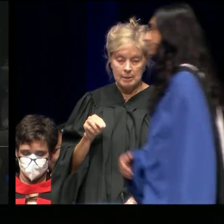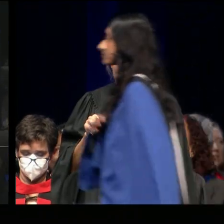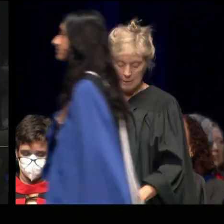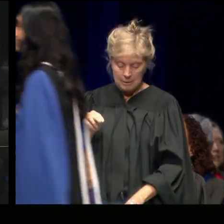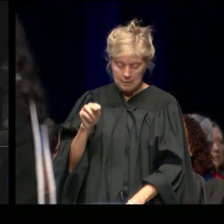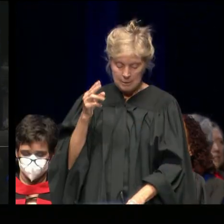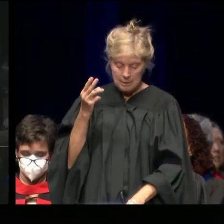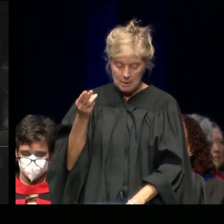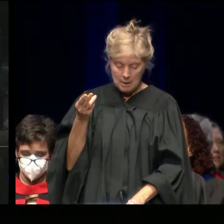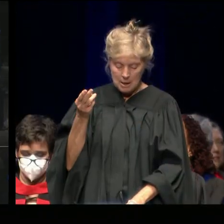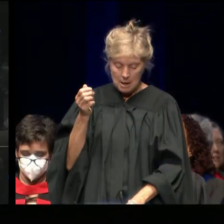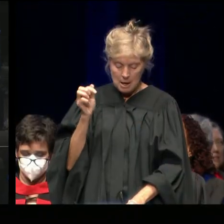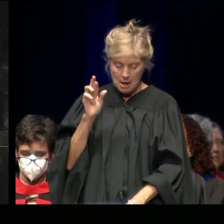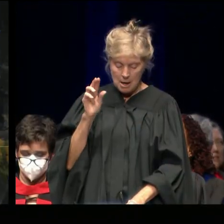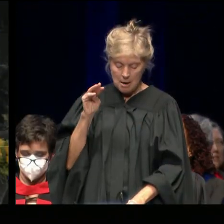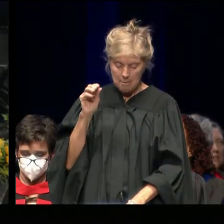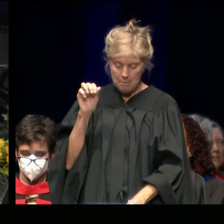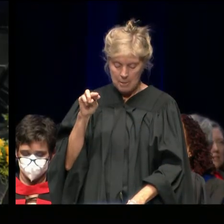Harmon Lal.